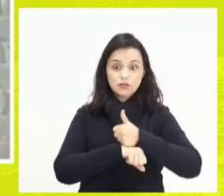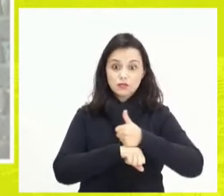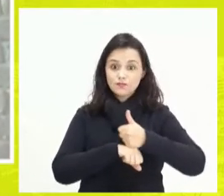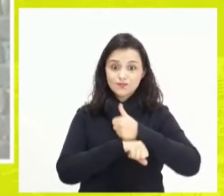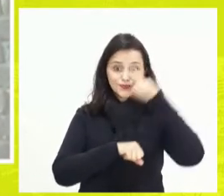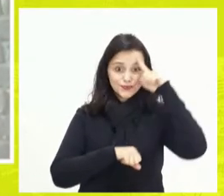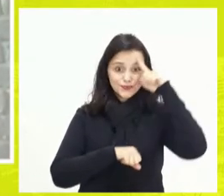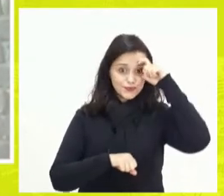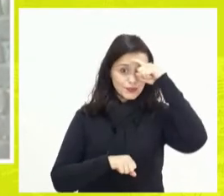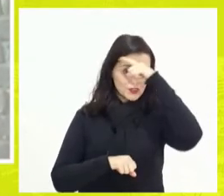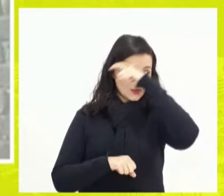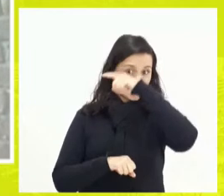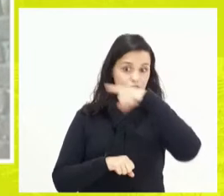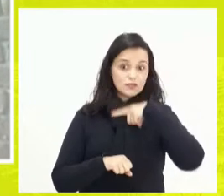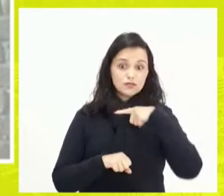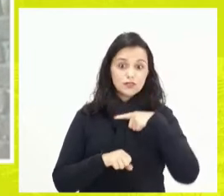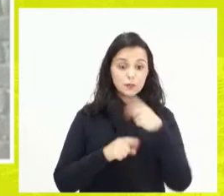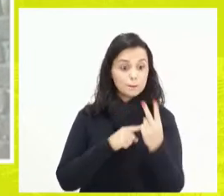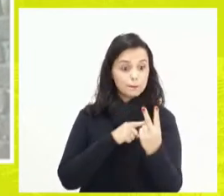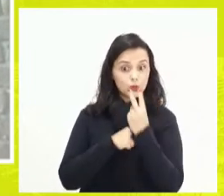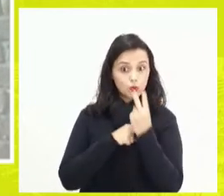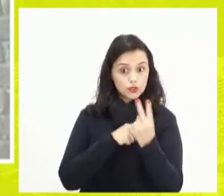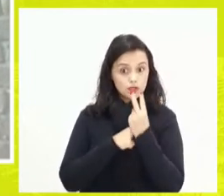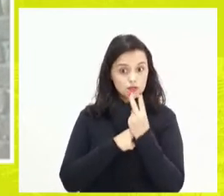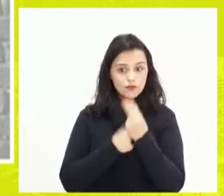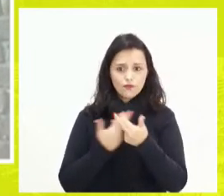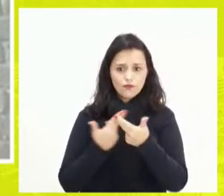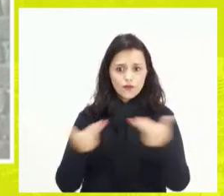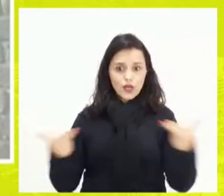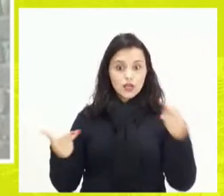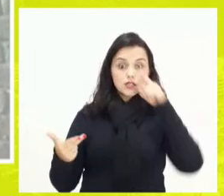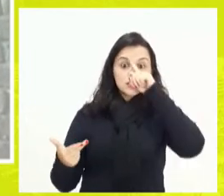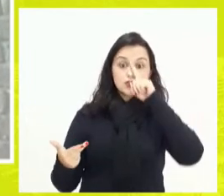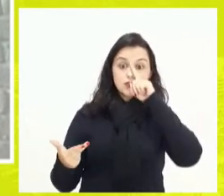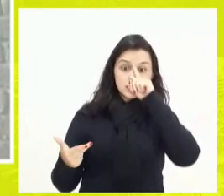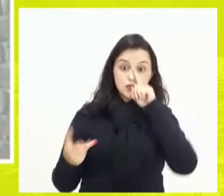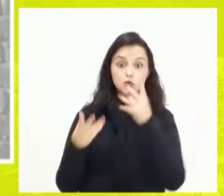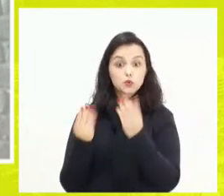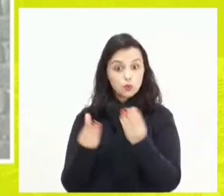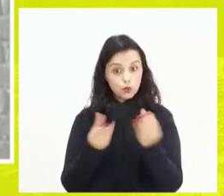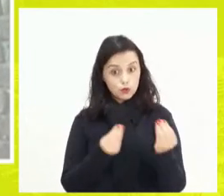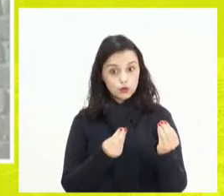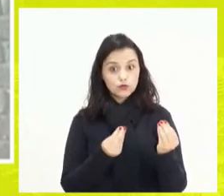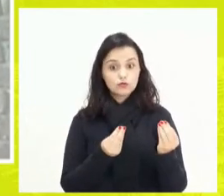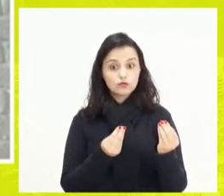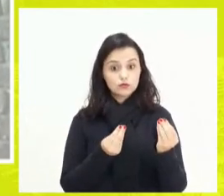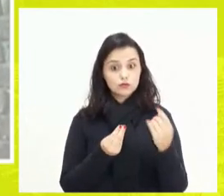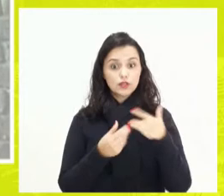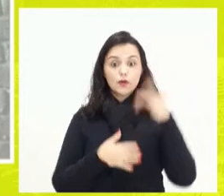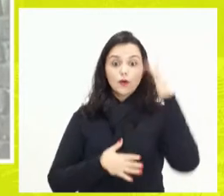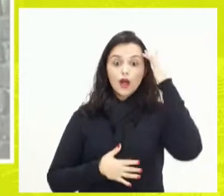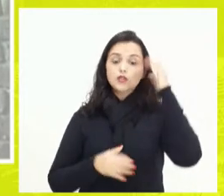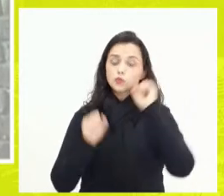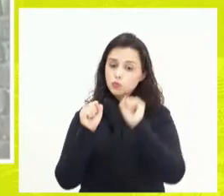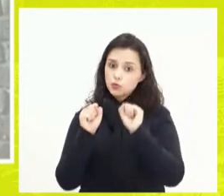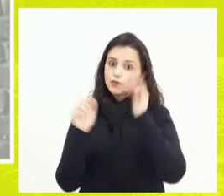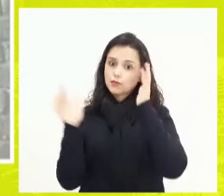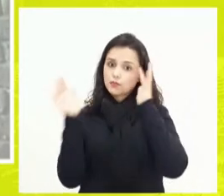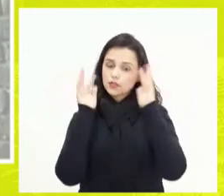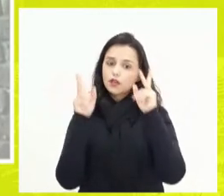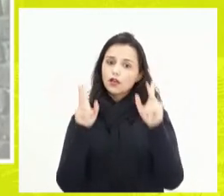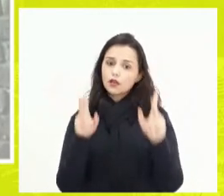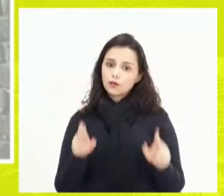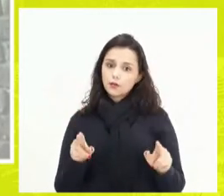profession with lots of reflections and high risks involved i think we could work with this understanding